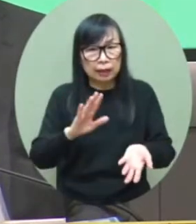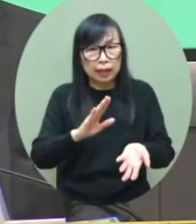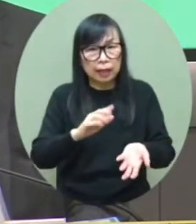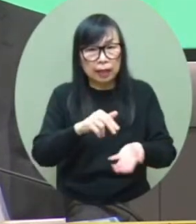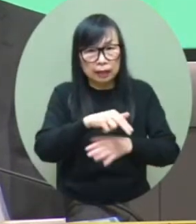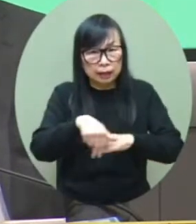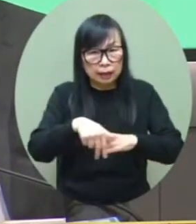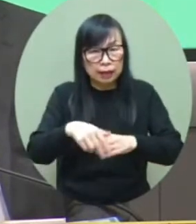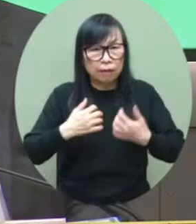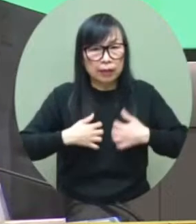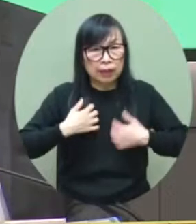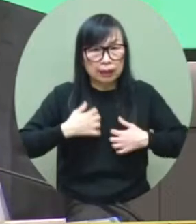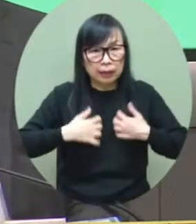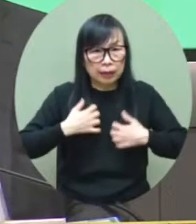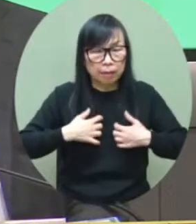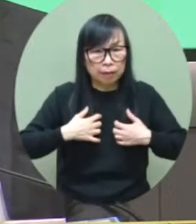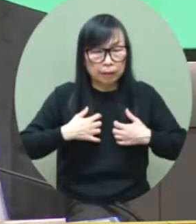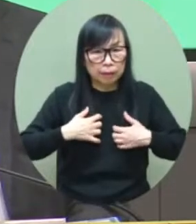Now,